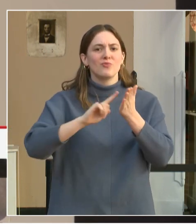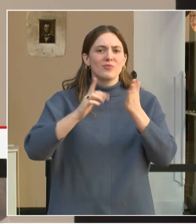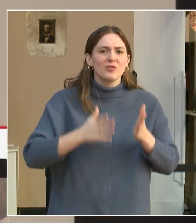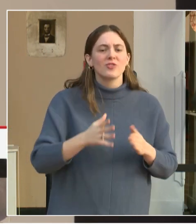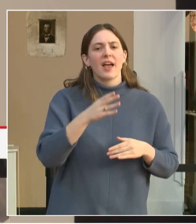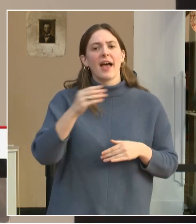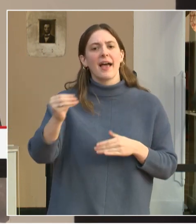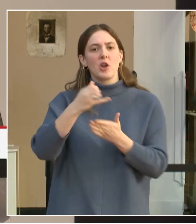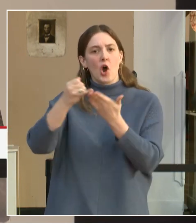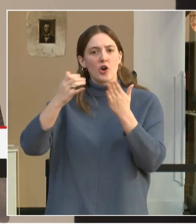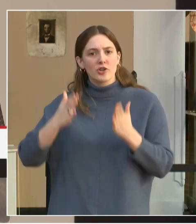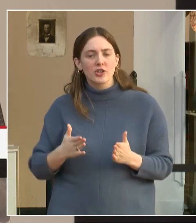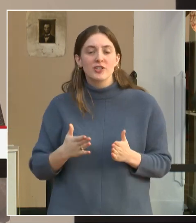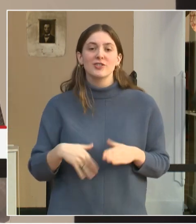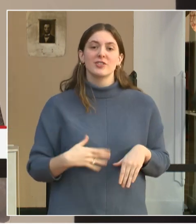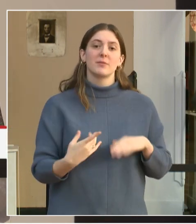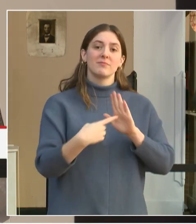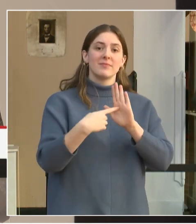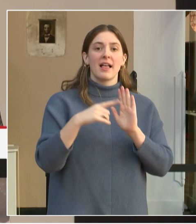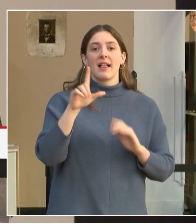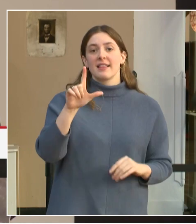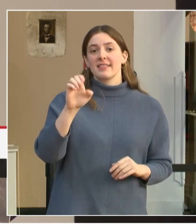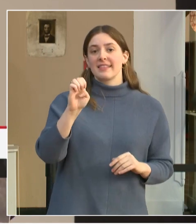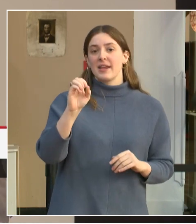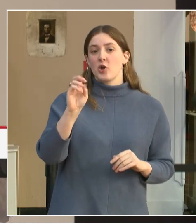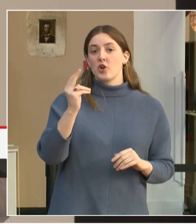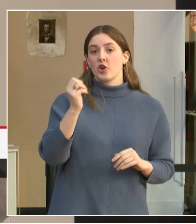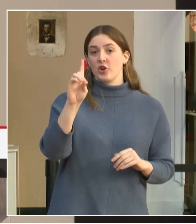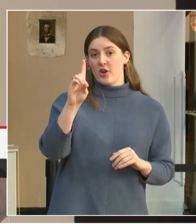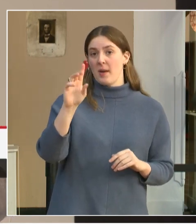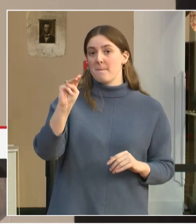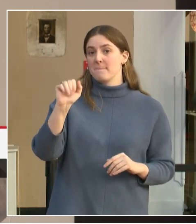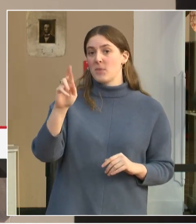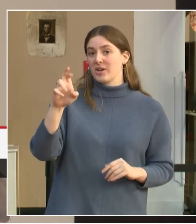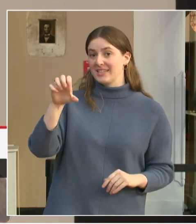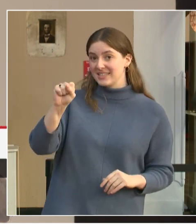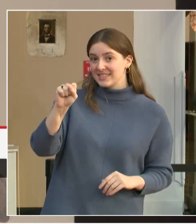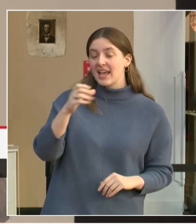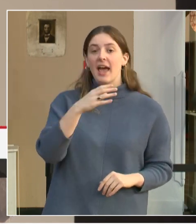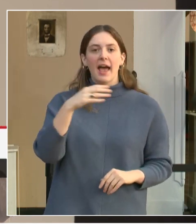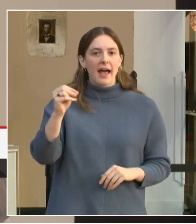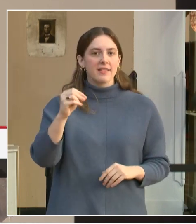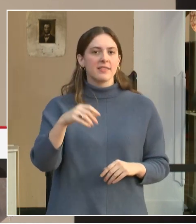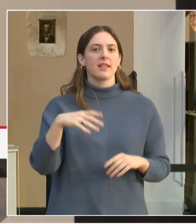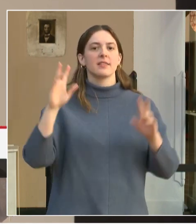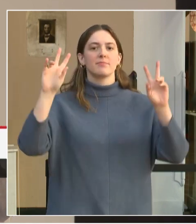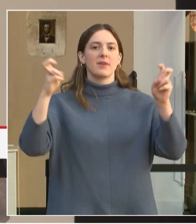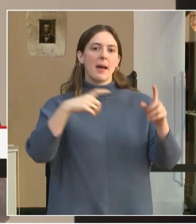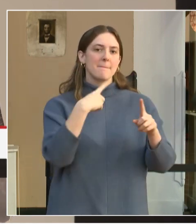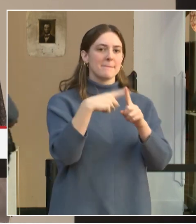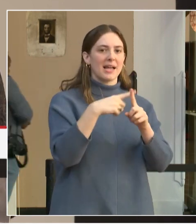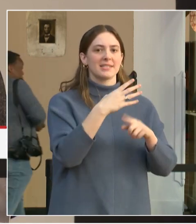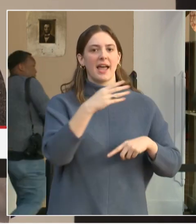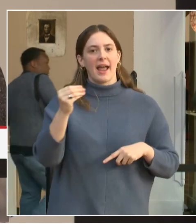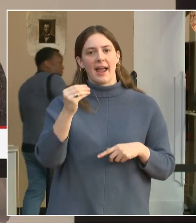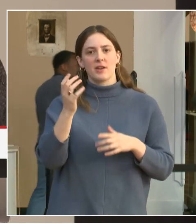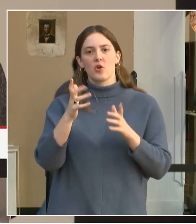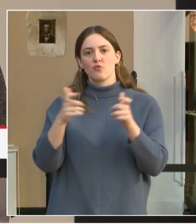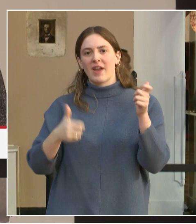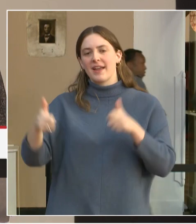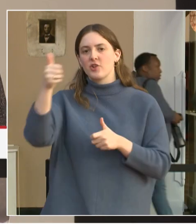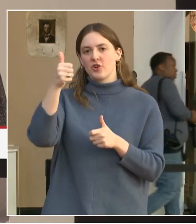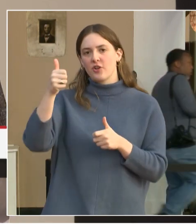Leonard Marcus and the Plus and Greater Than exhibition and design team for the hard work